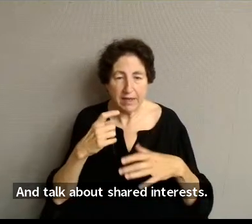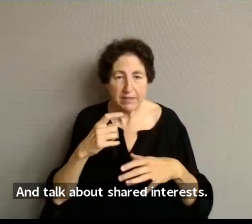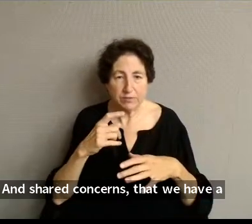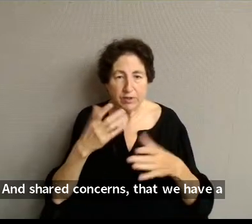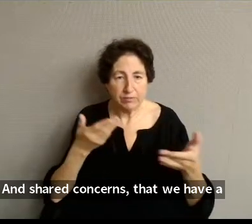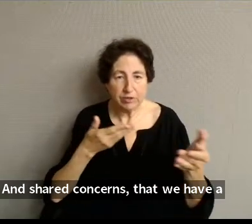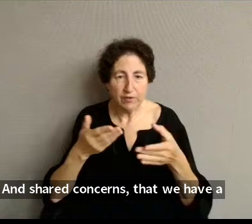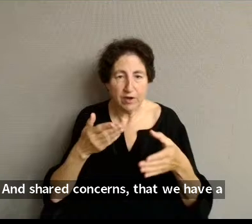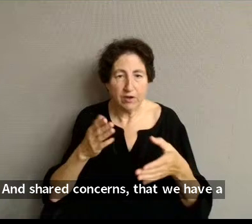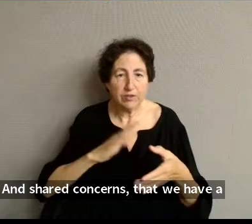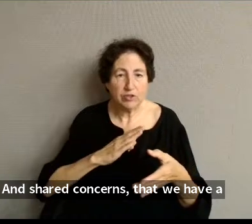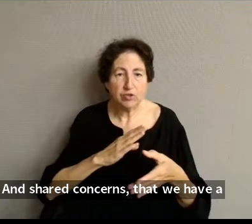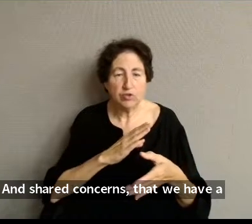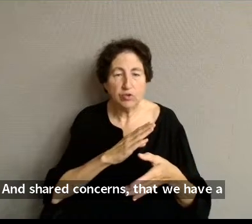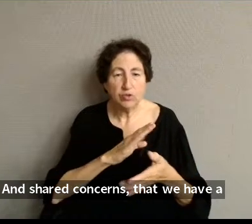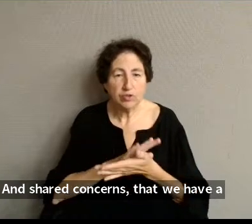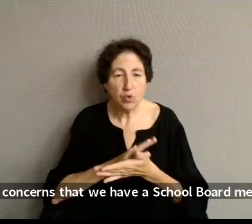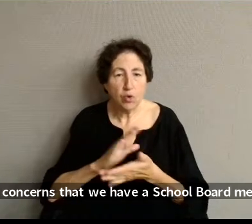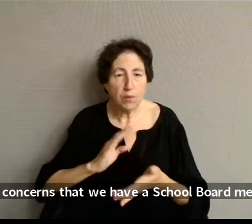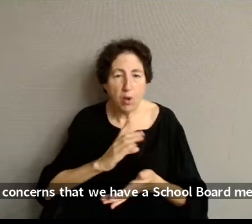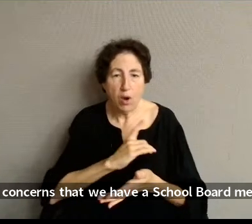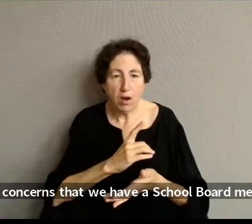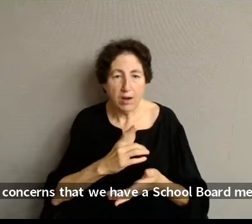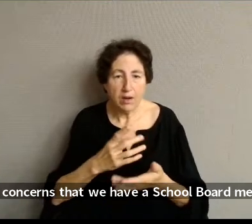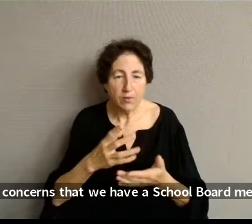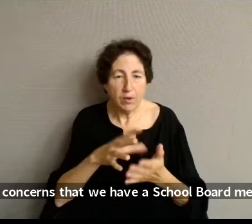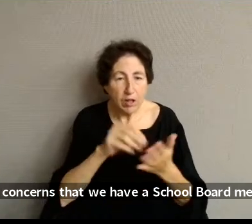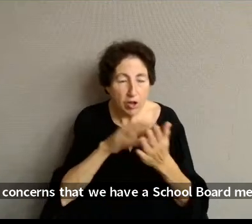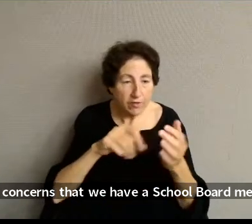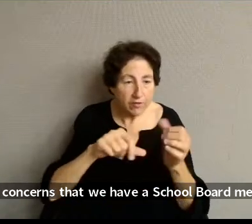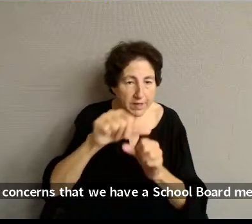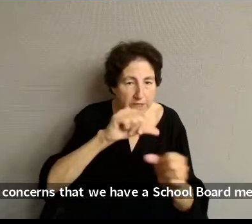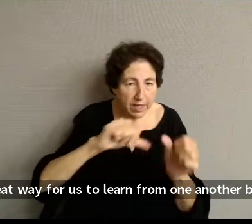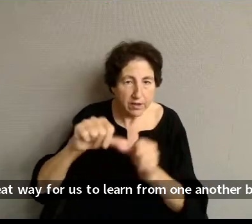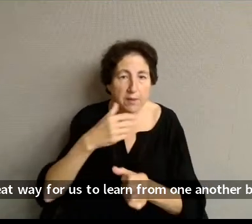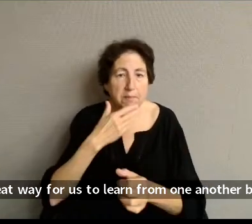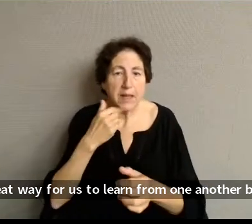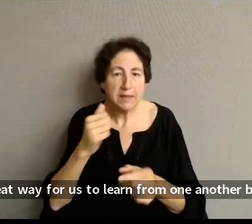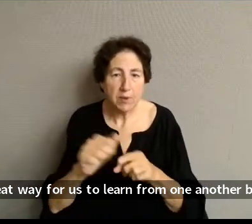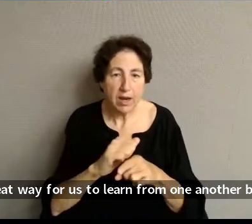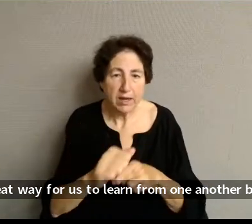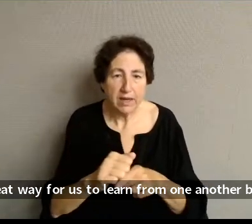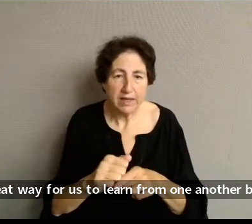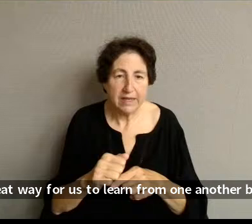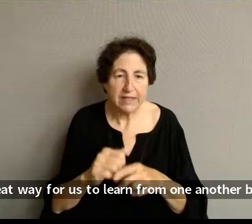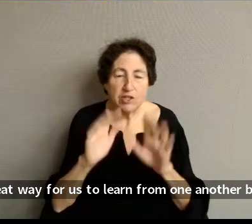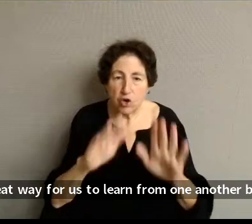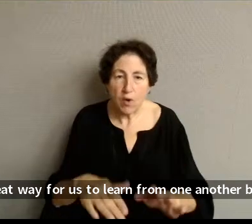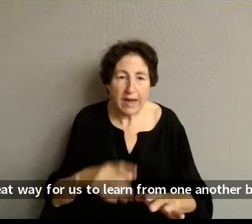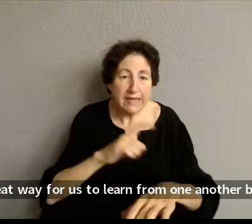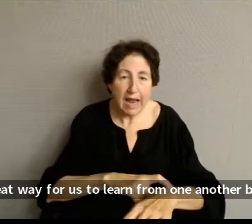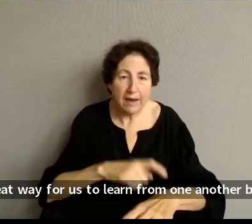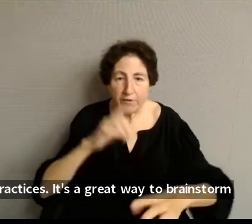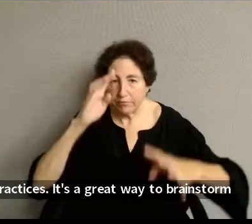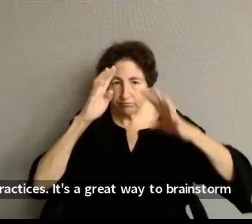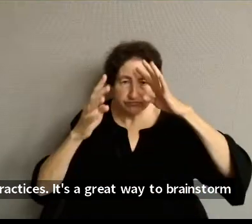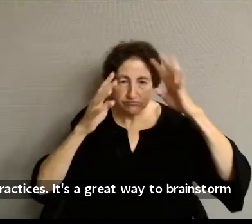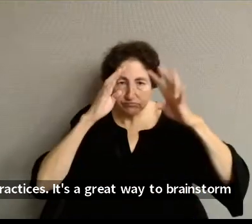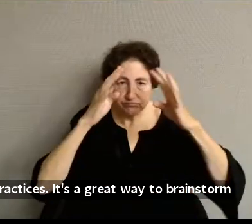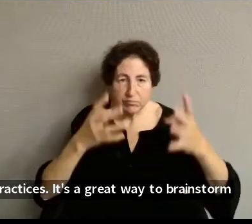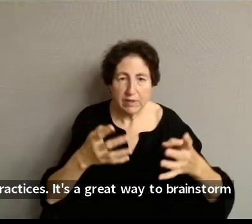It's a great way for us to learn from one another, best practices. It's a great way to brainstorm board